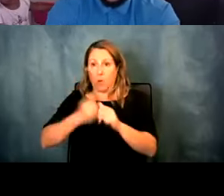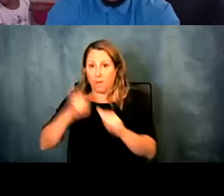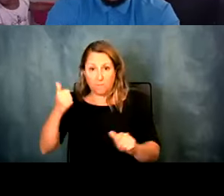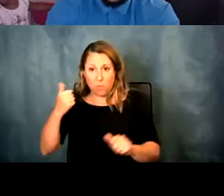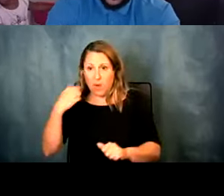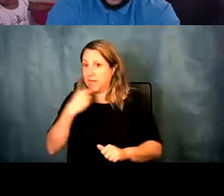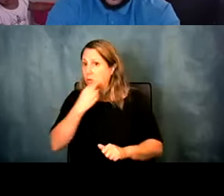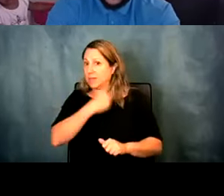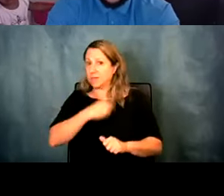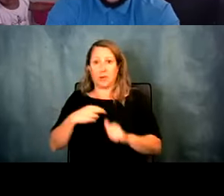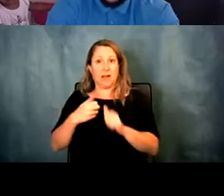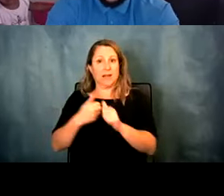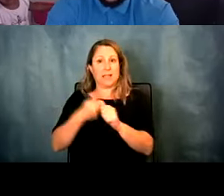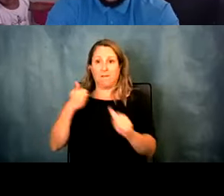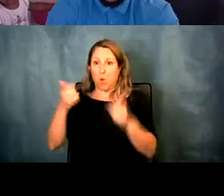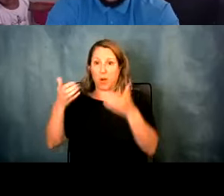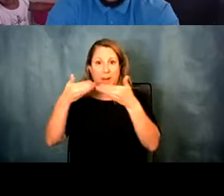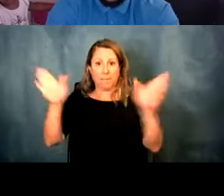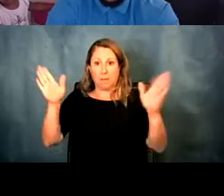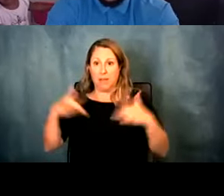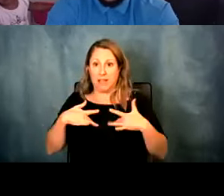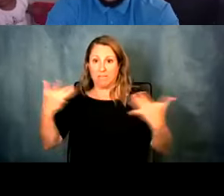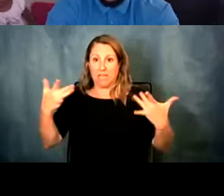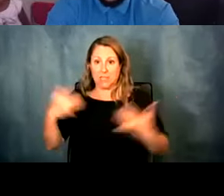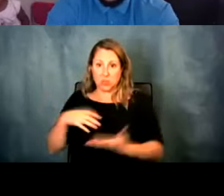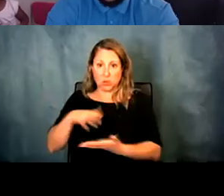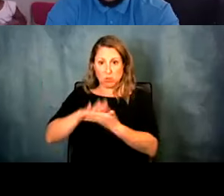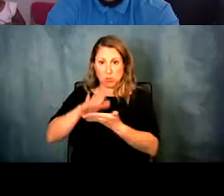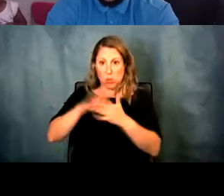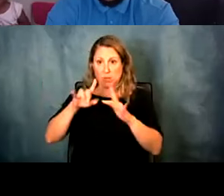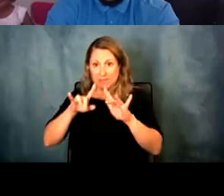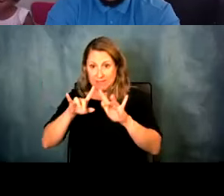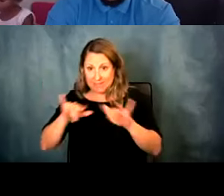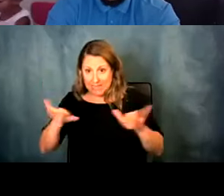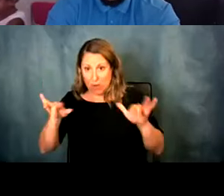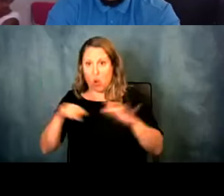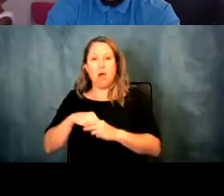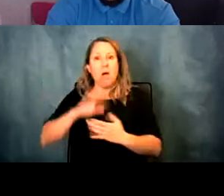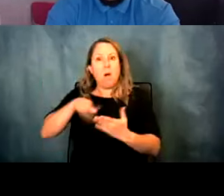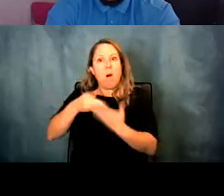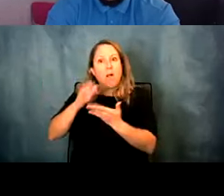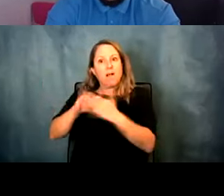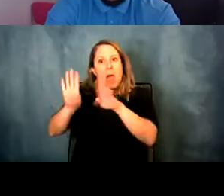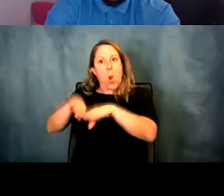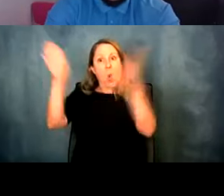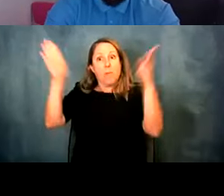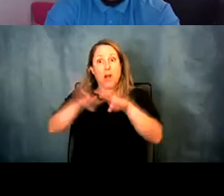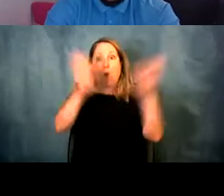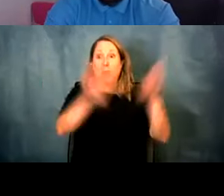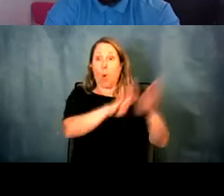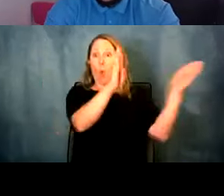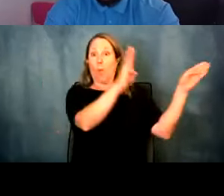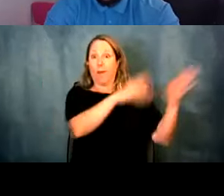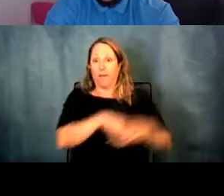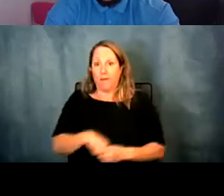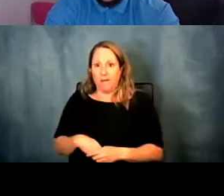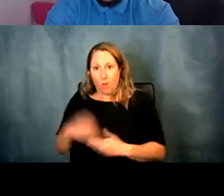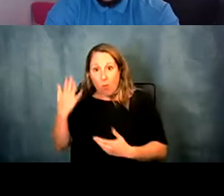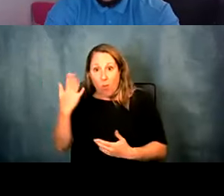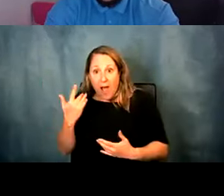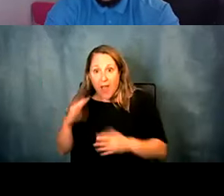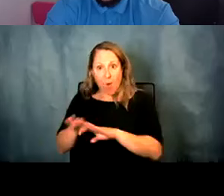events, avoiding schools being open. All of those things are now open. And so the reason why they're open